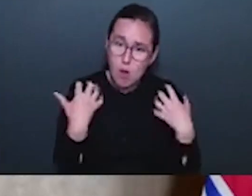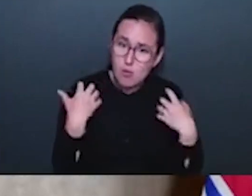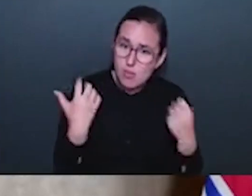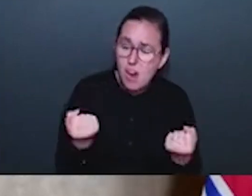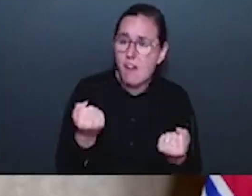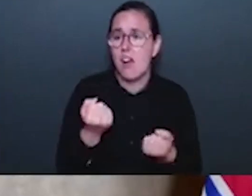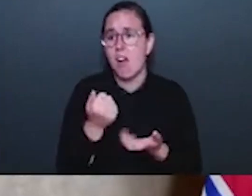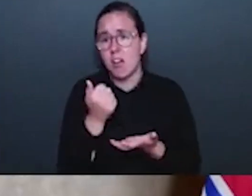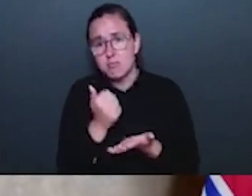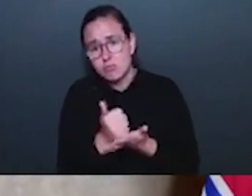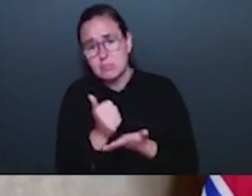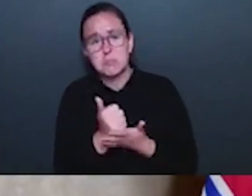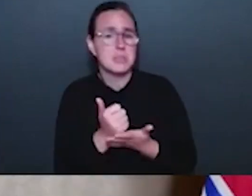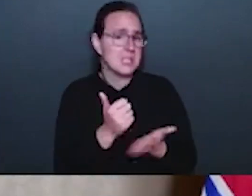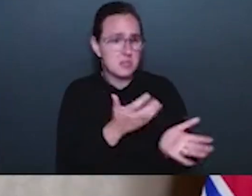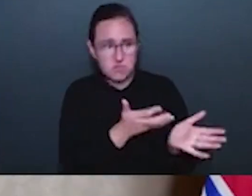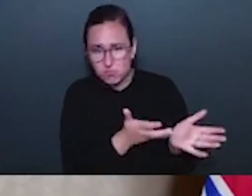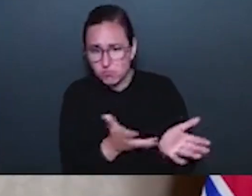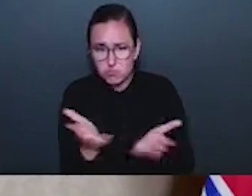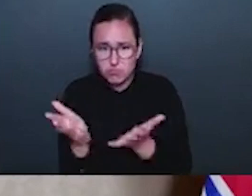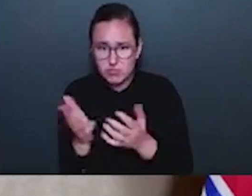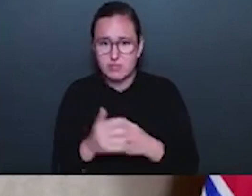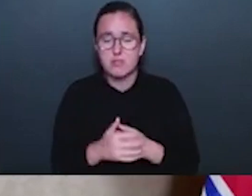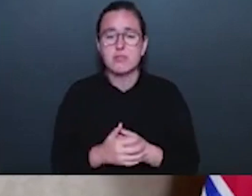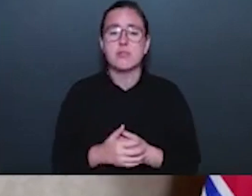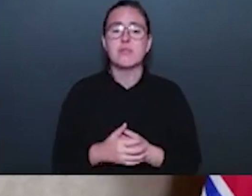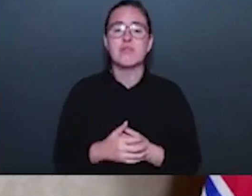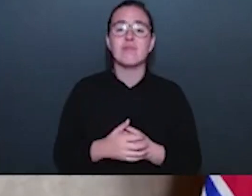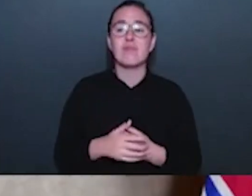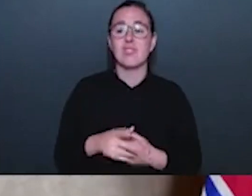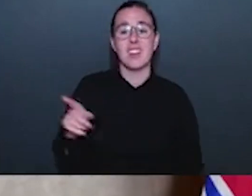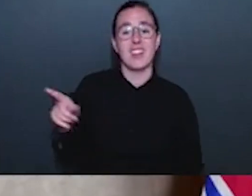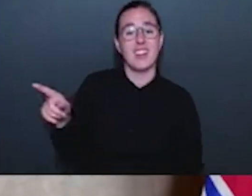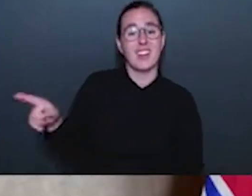Decriminalizing people who use drugs is a critical step in